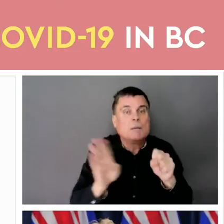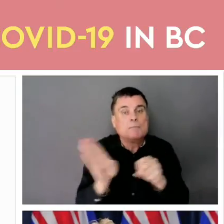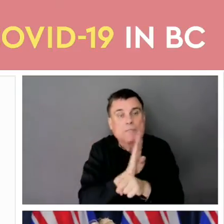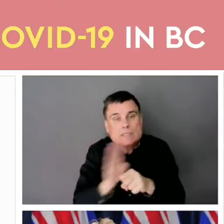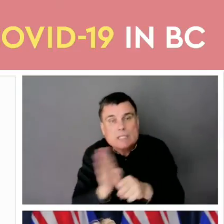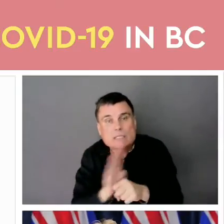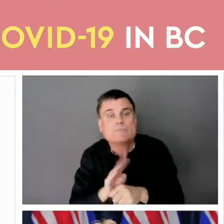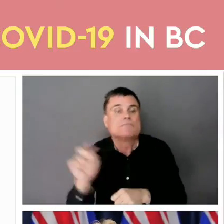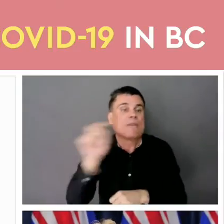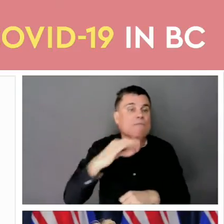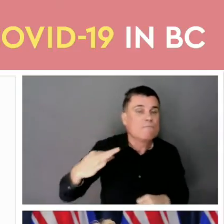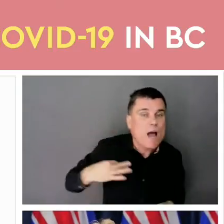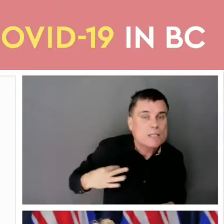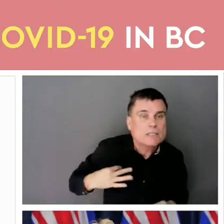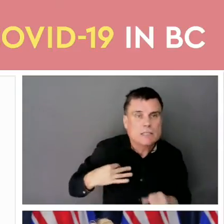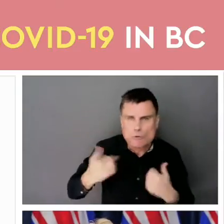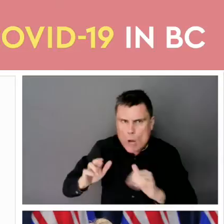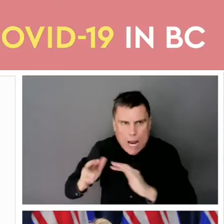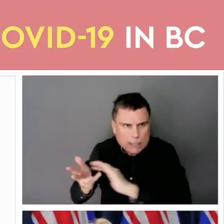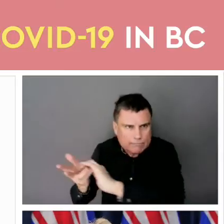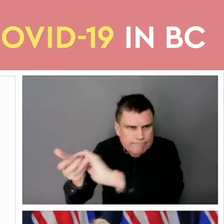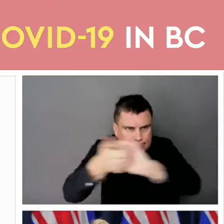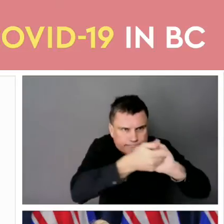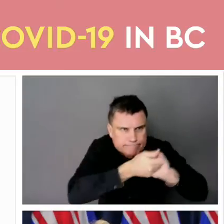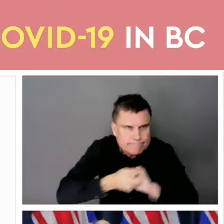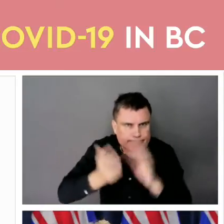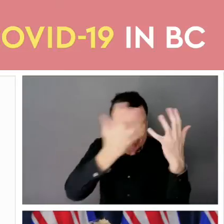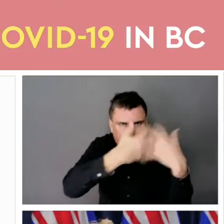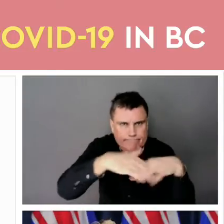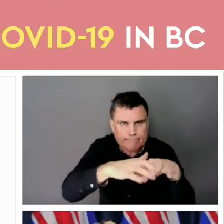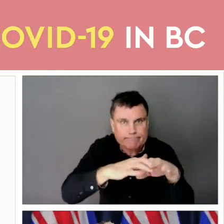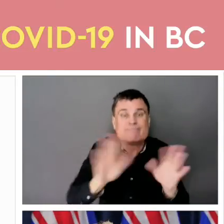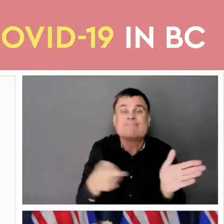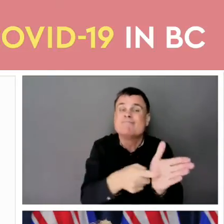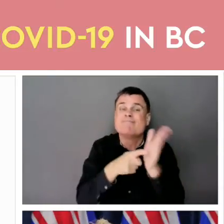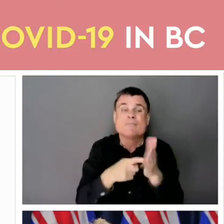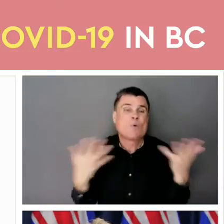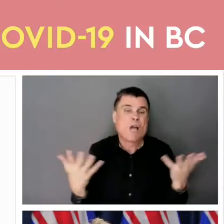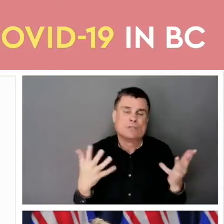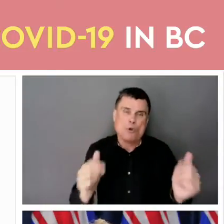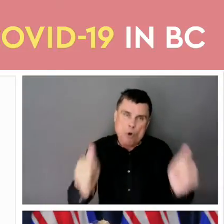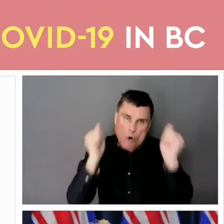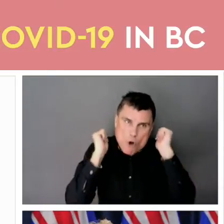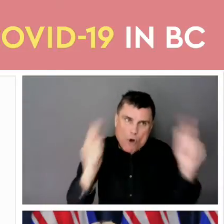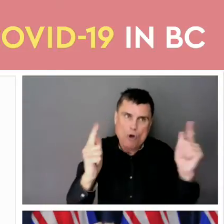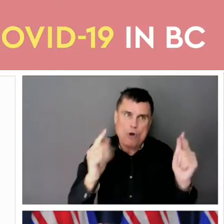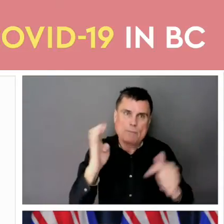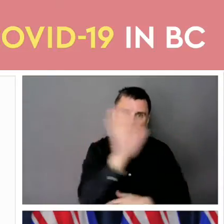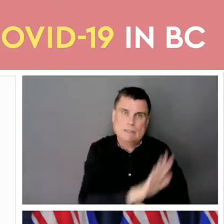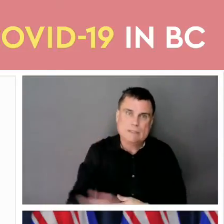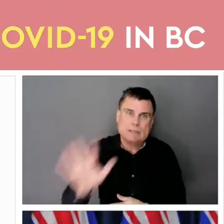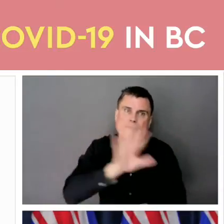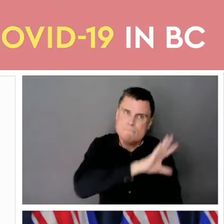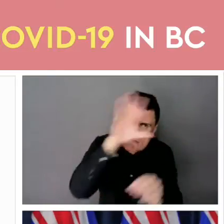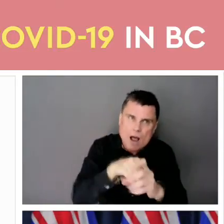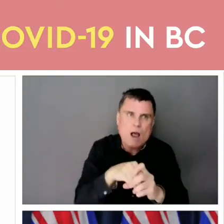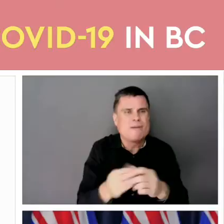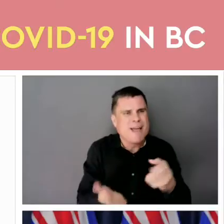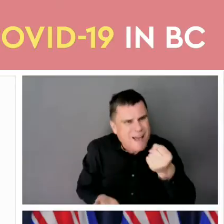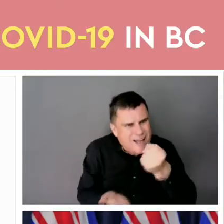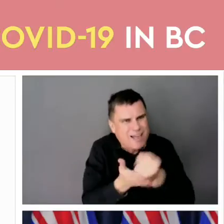all of BC effort to make sure that we can protect those most vulnerable and then everybody in our